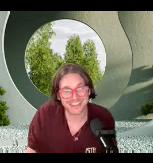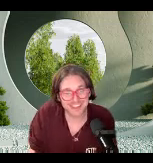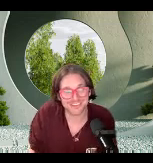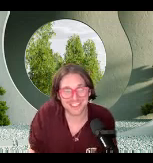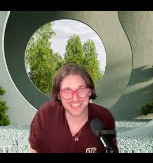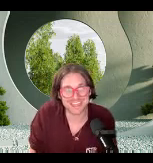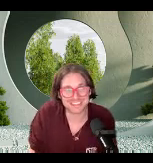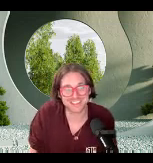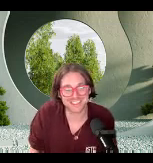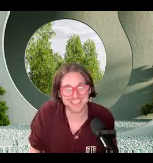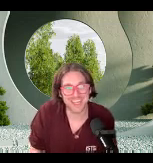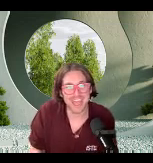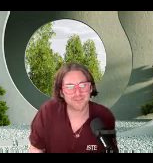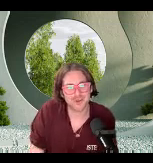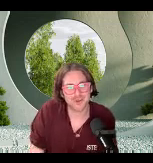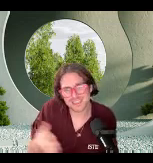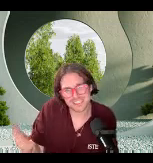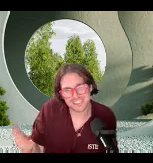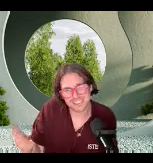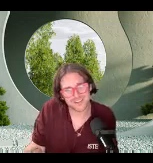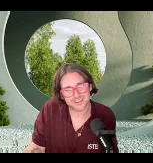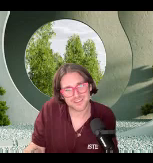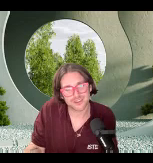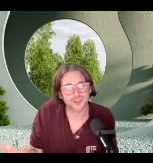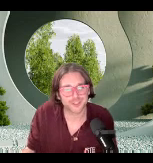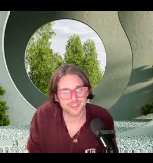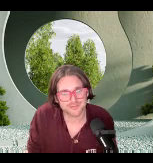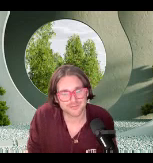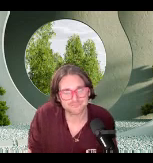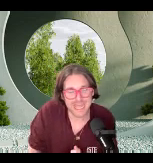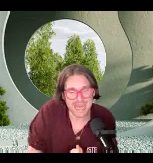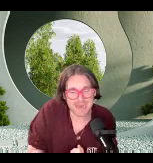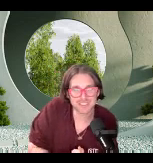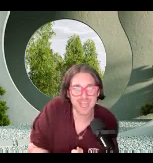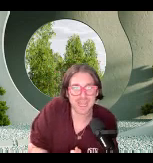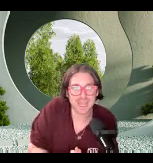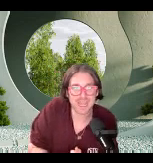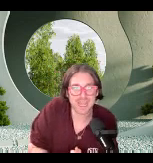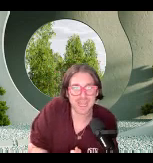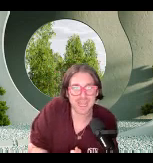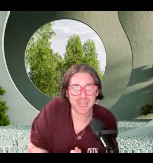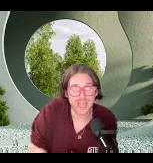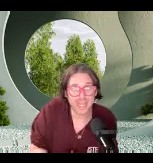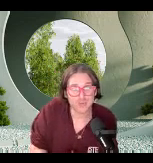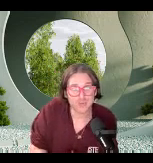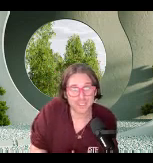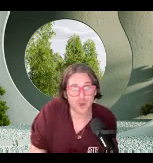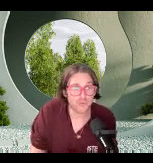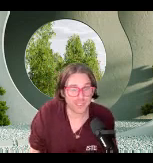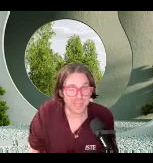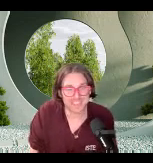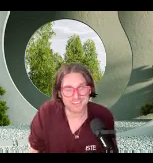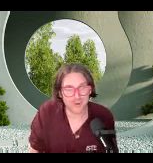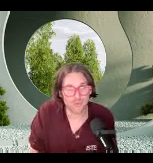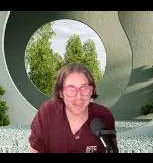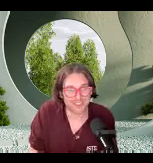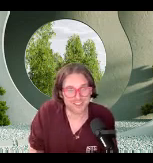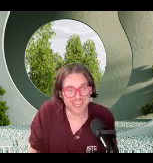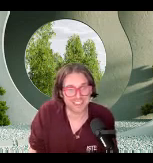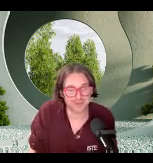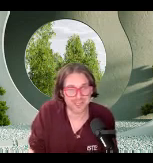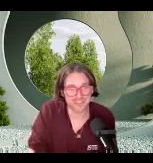can leverage that identity and focus on the identity of others, learn, adapt, and grow. And we can hopefully cast